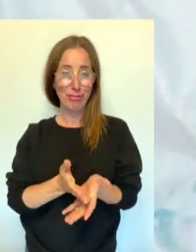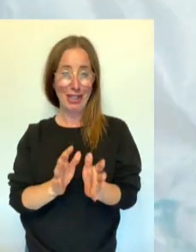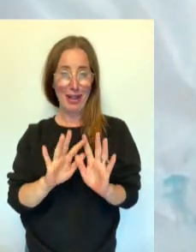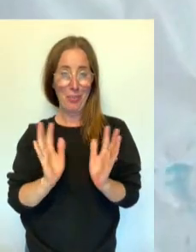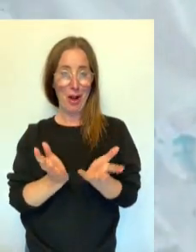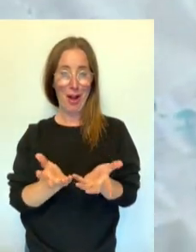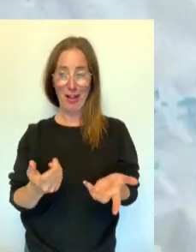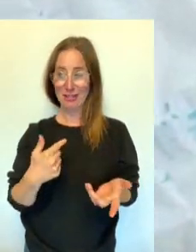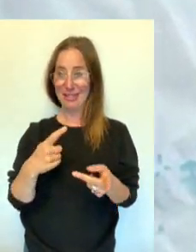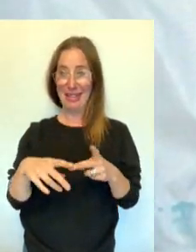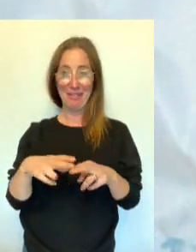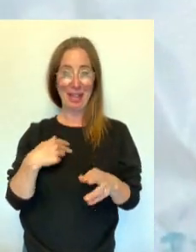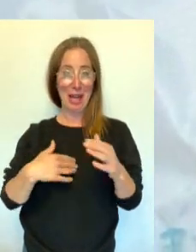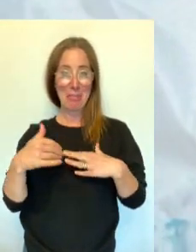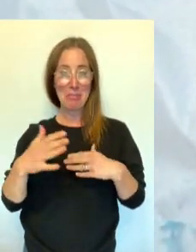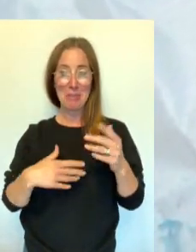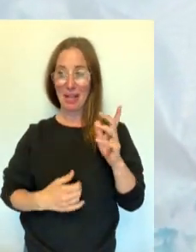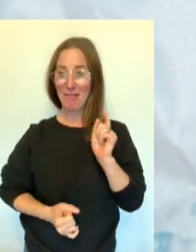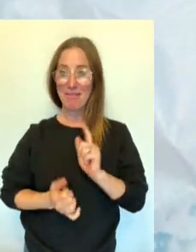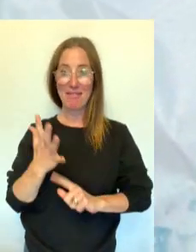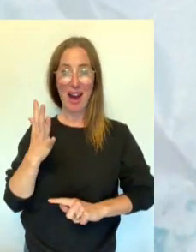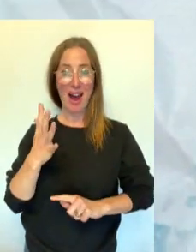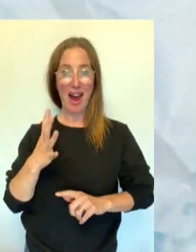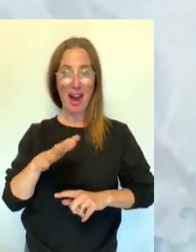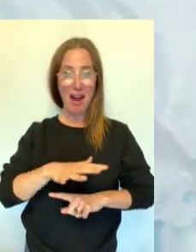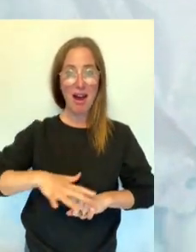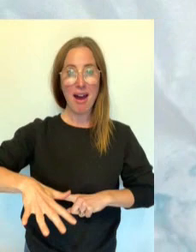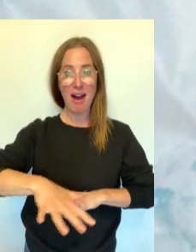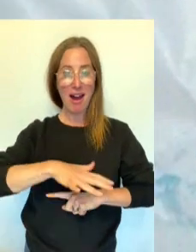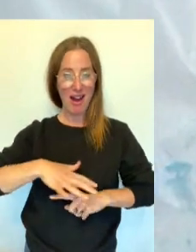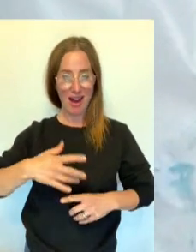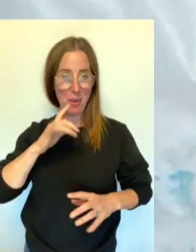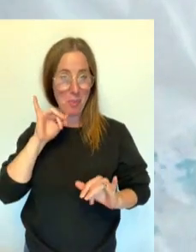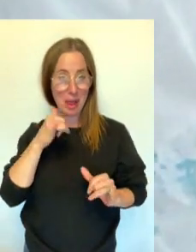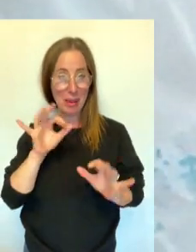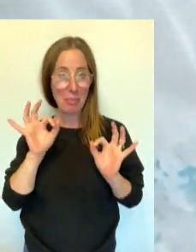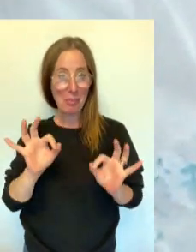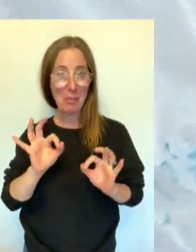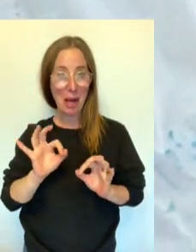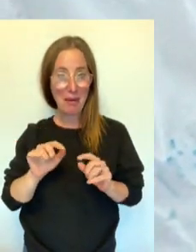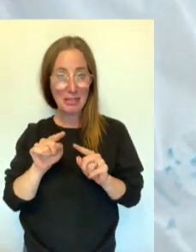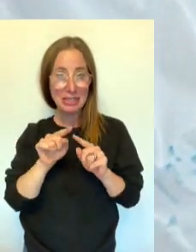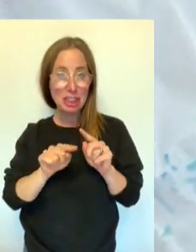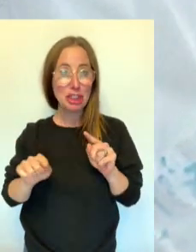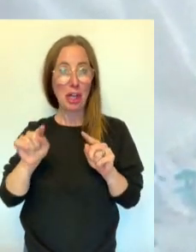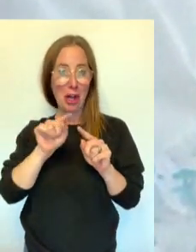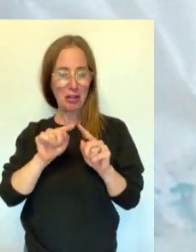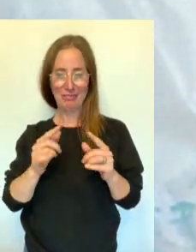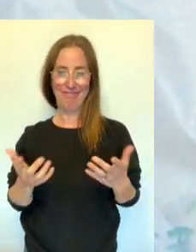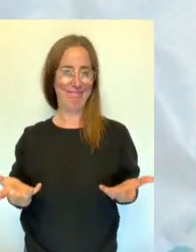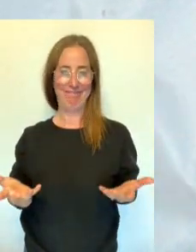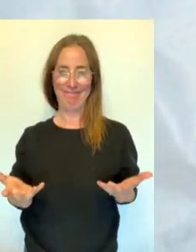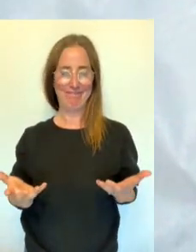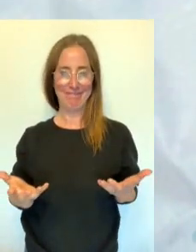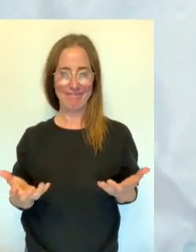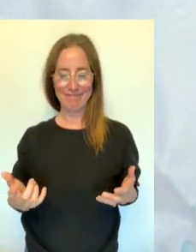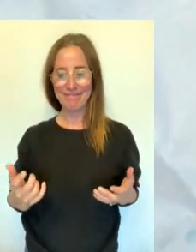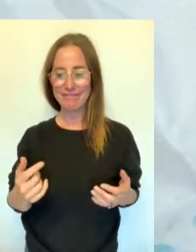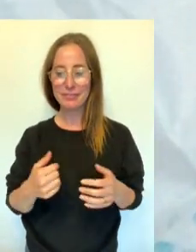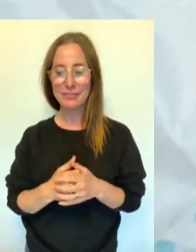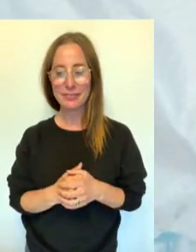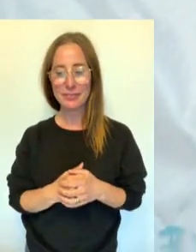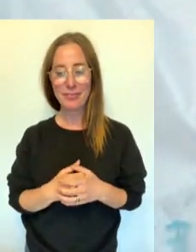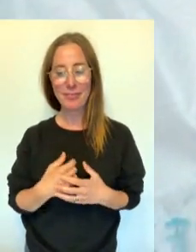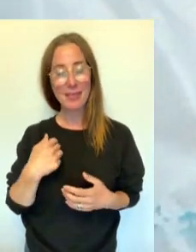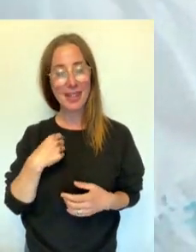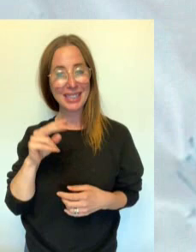circle. And I quite like following the line that the actual pebble makes, sort of like a natural leading